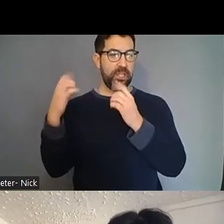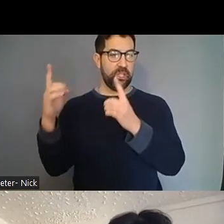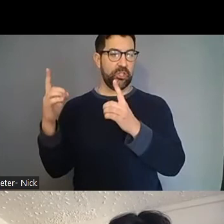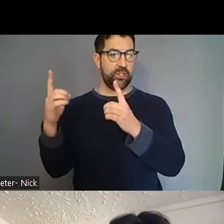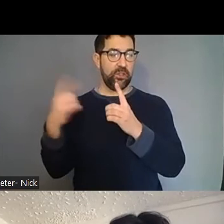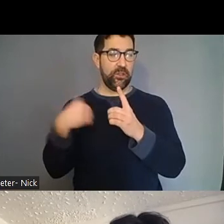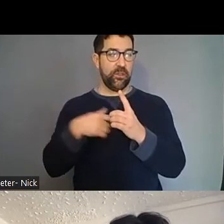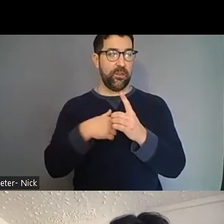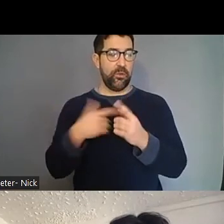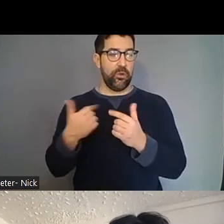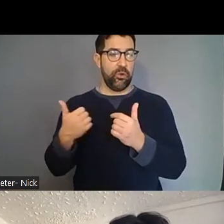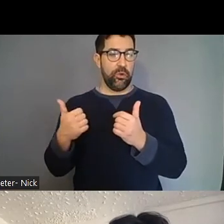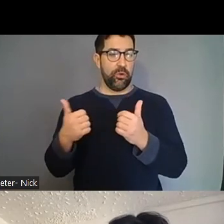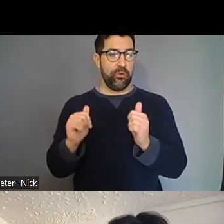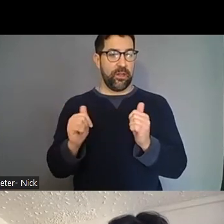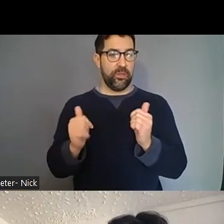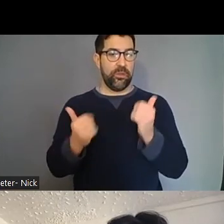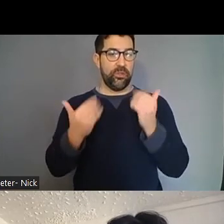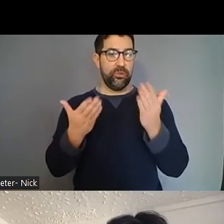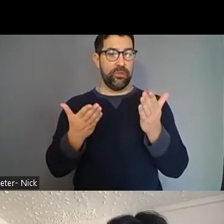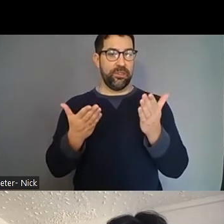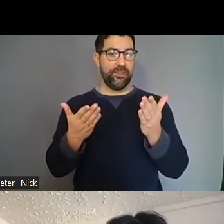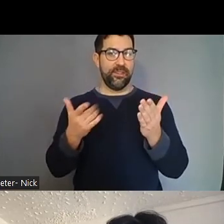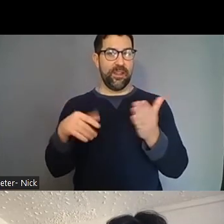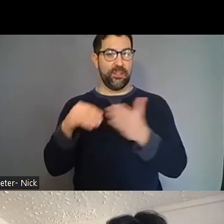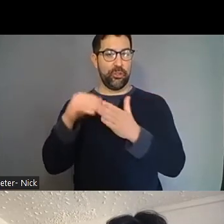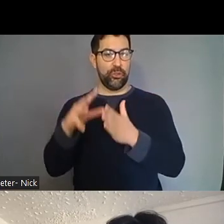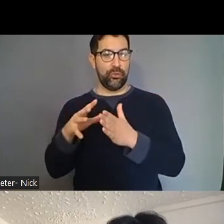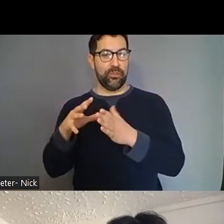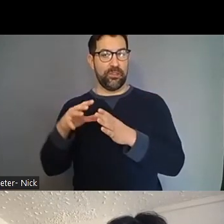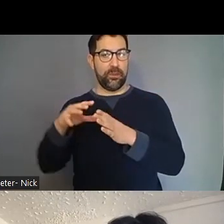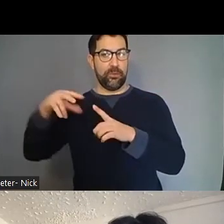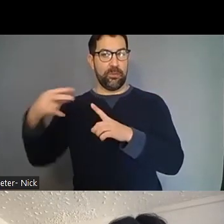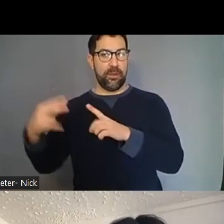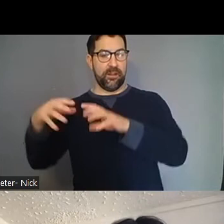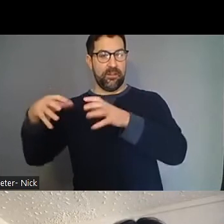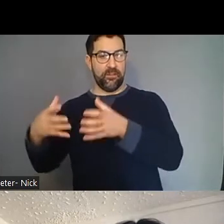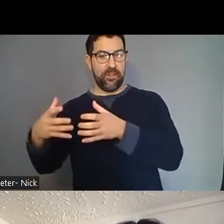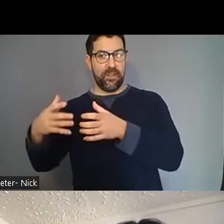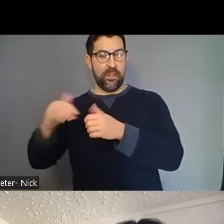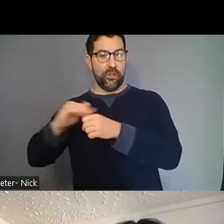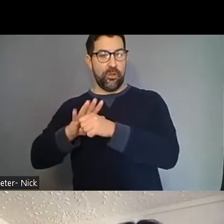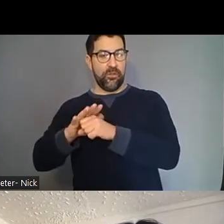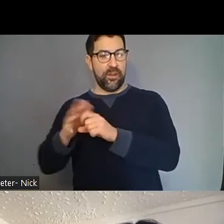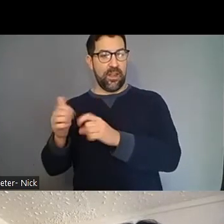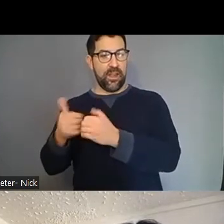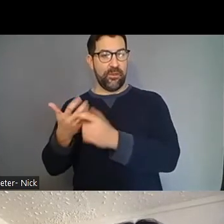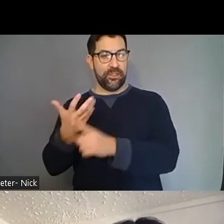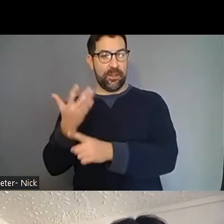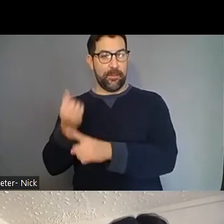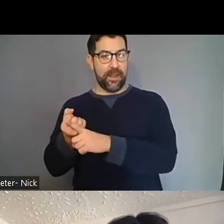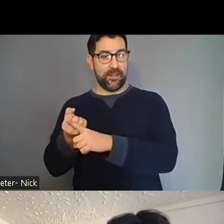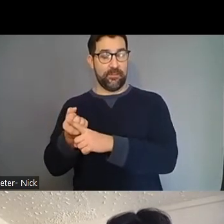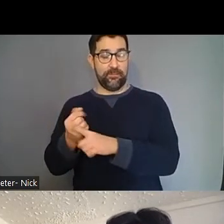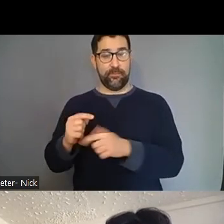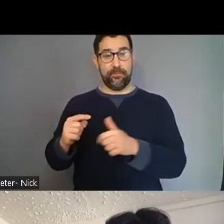are trying to introduce them to sort of the student side of COVID and how it's been impacting us. The first meeting